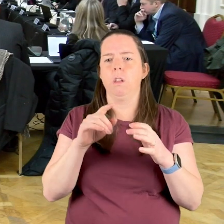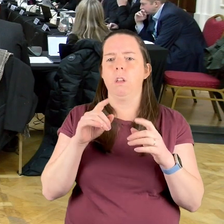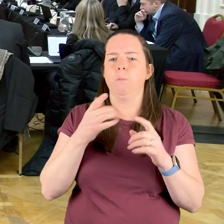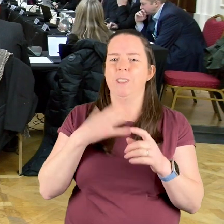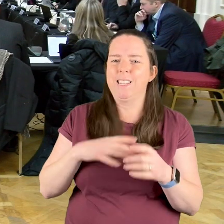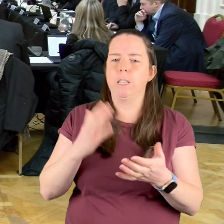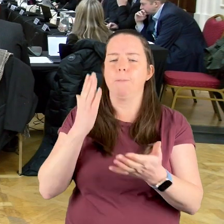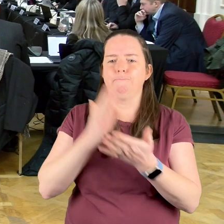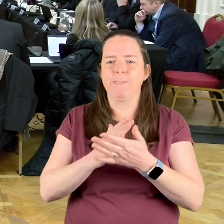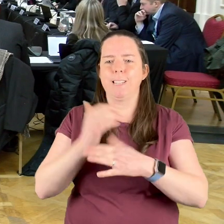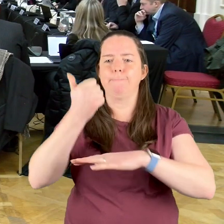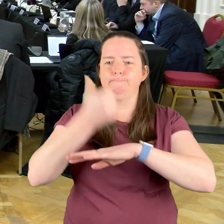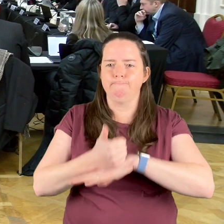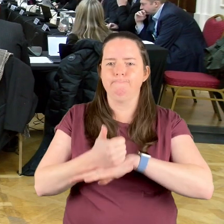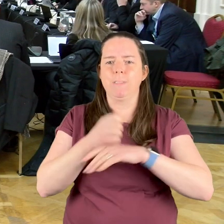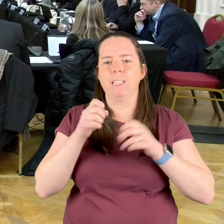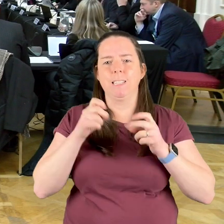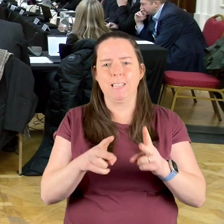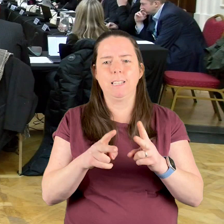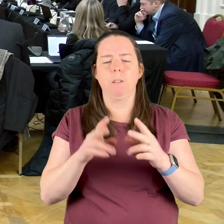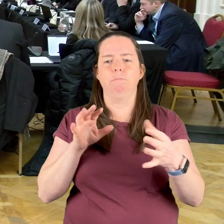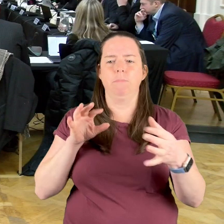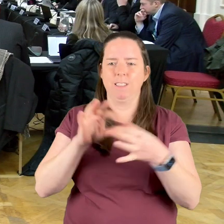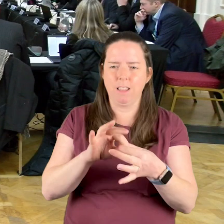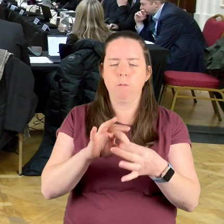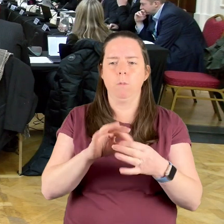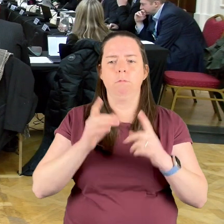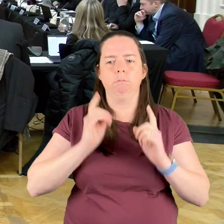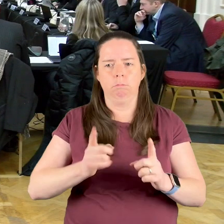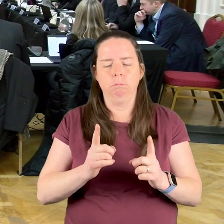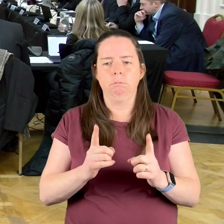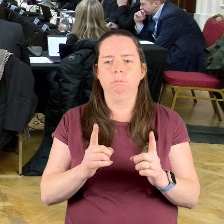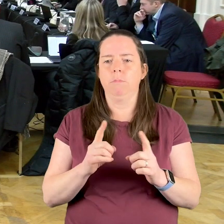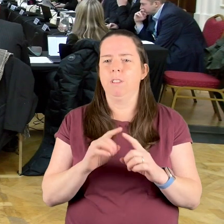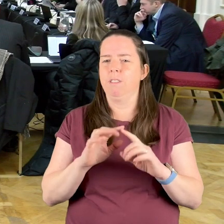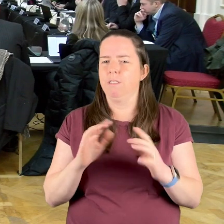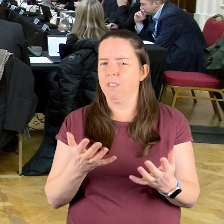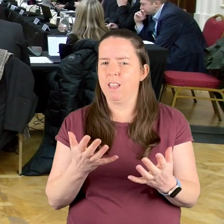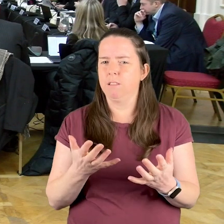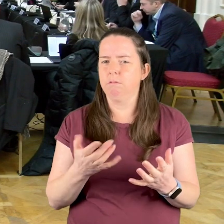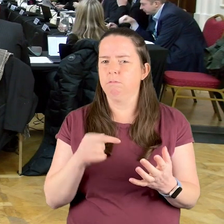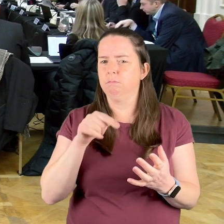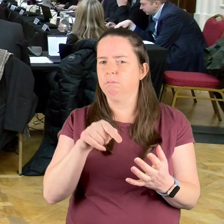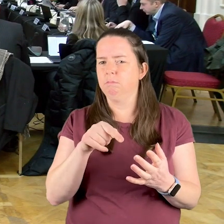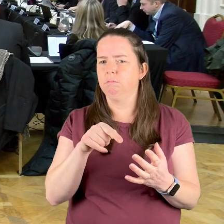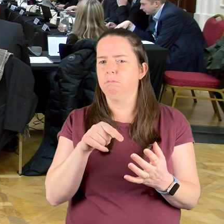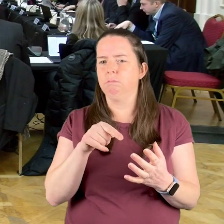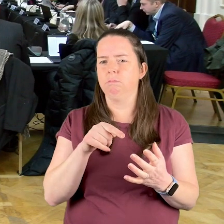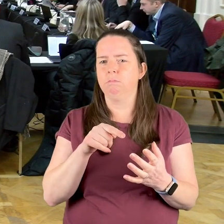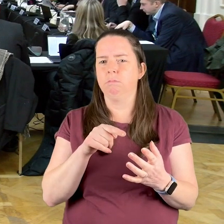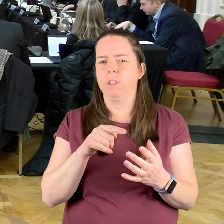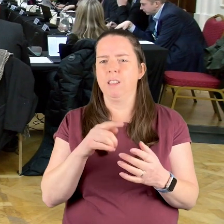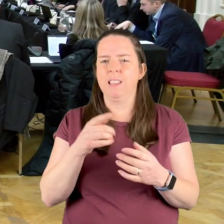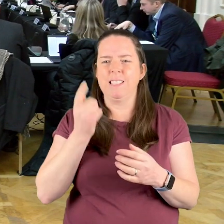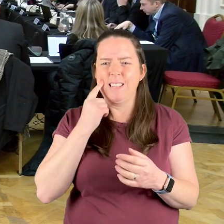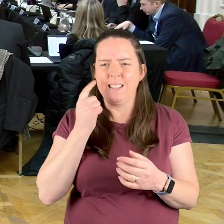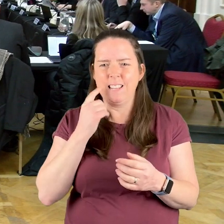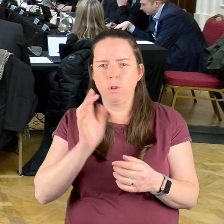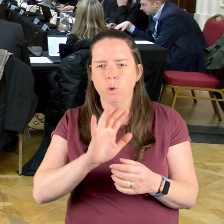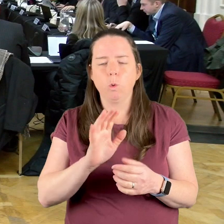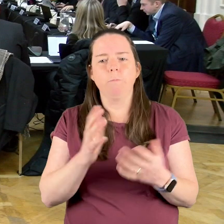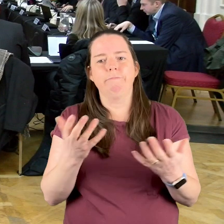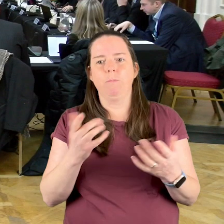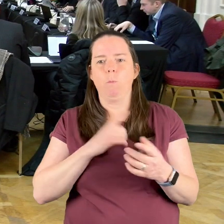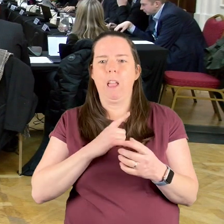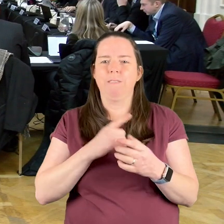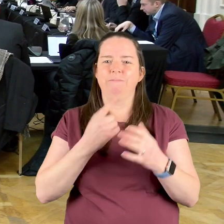actually we need some pretty fundamental system level engagement. And that isn't something that's easy to do because